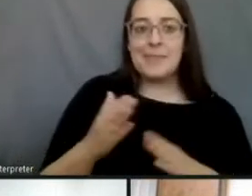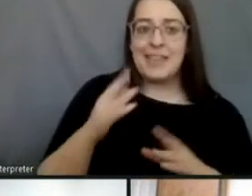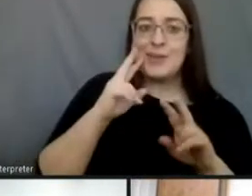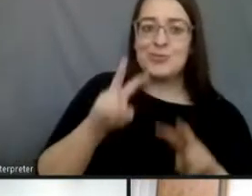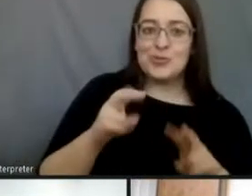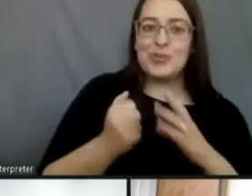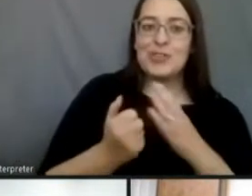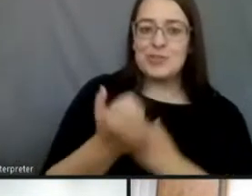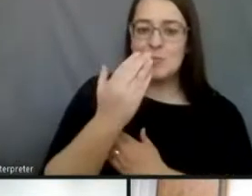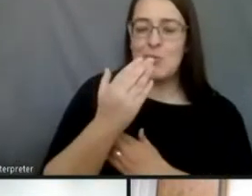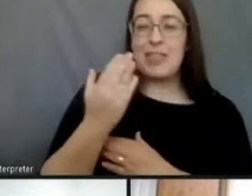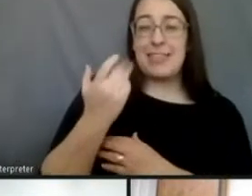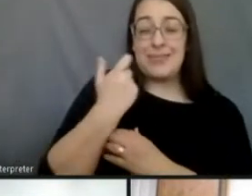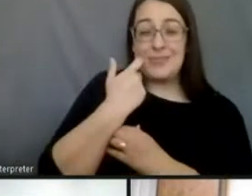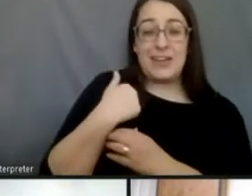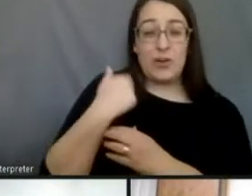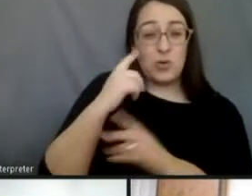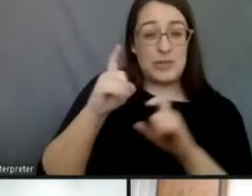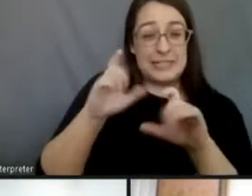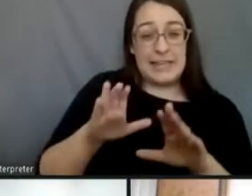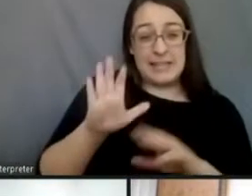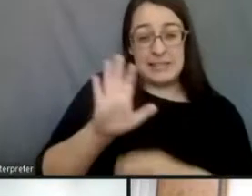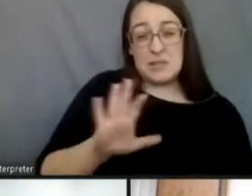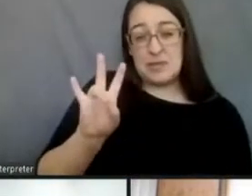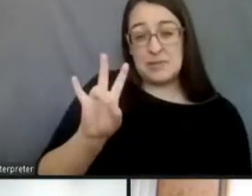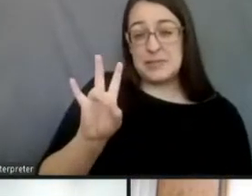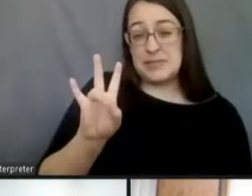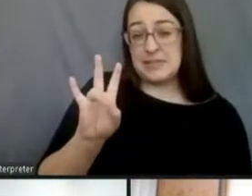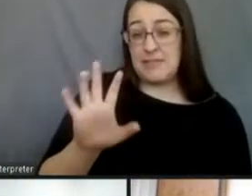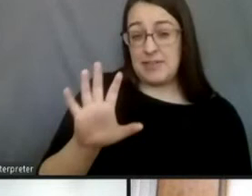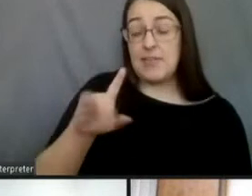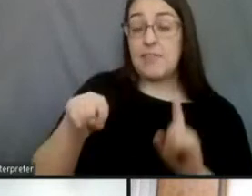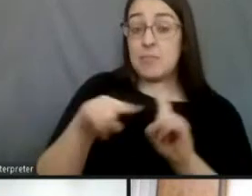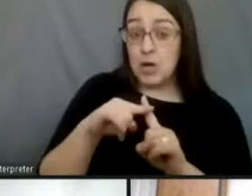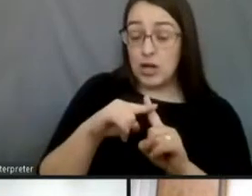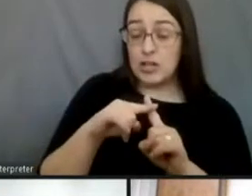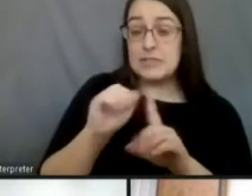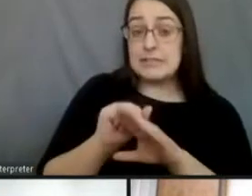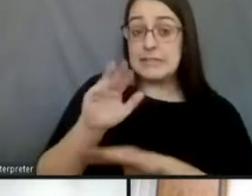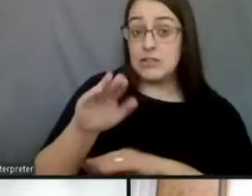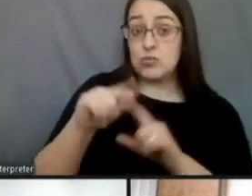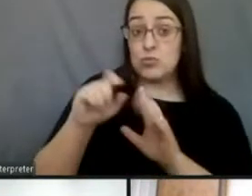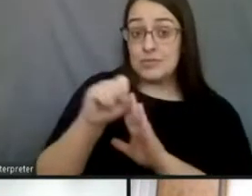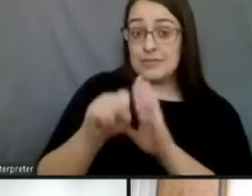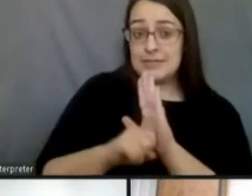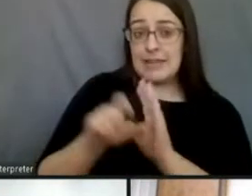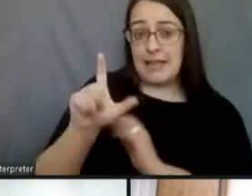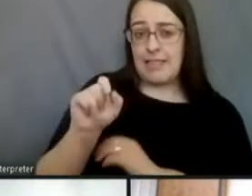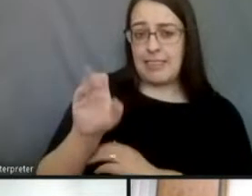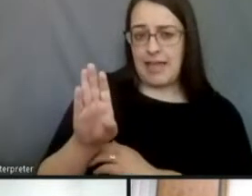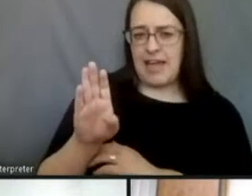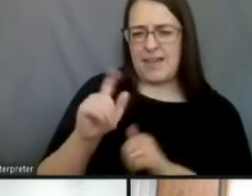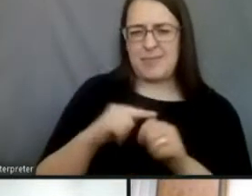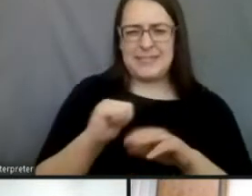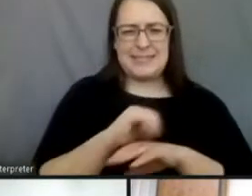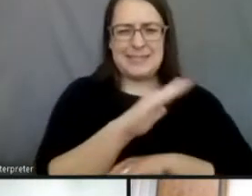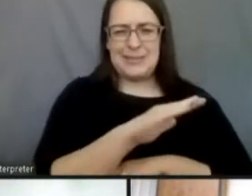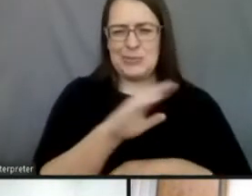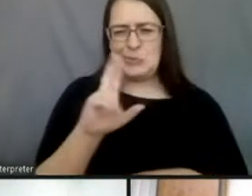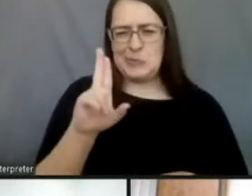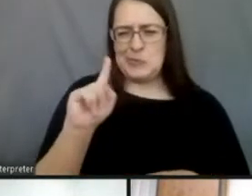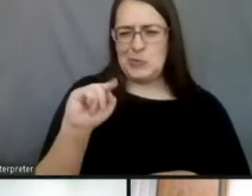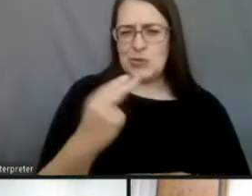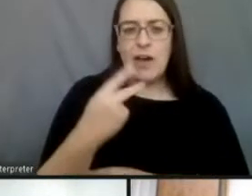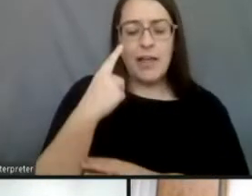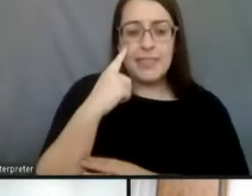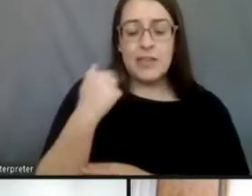morning. The last I heard is we had tested about 75 positives, sent them to the state lab, which I think then sends them to Utah or something like that.